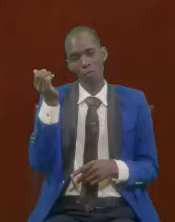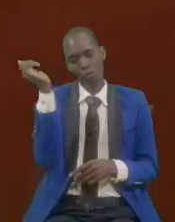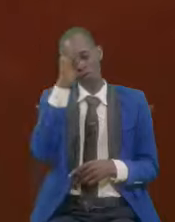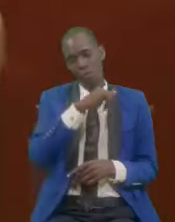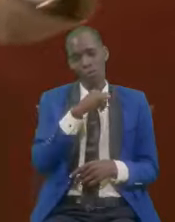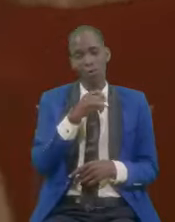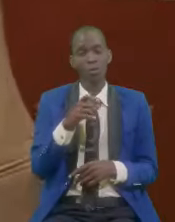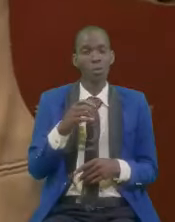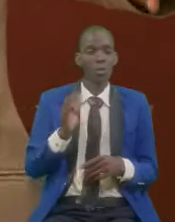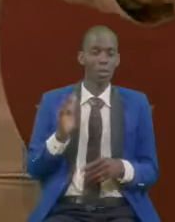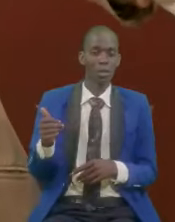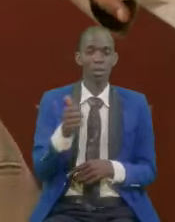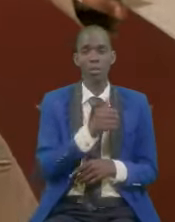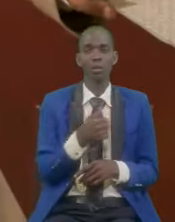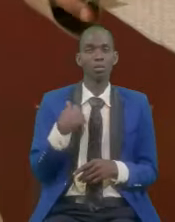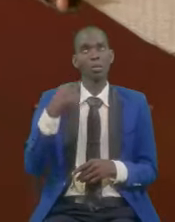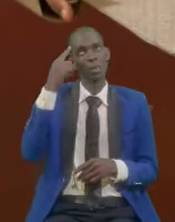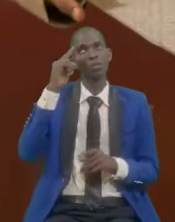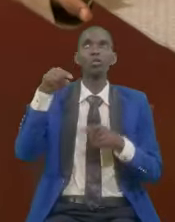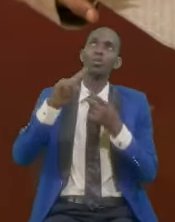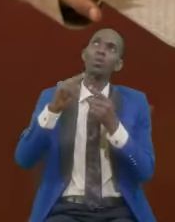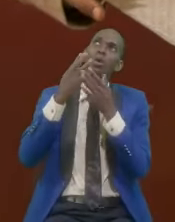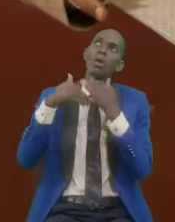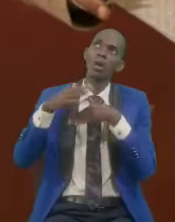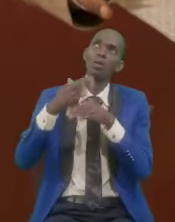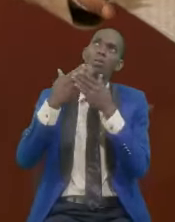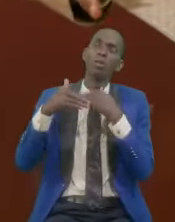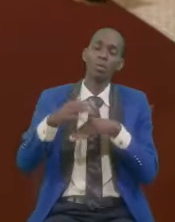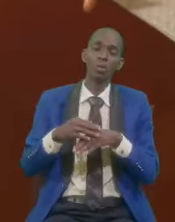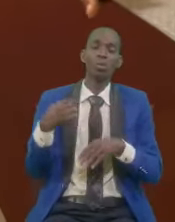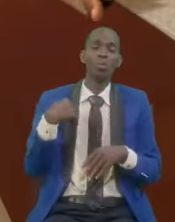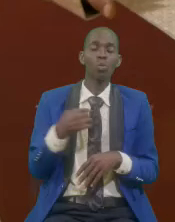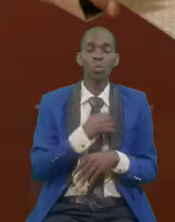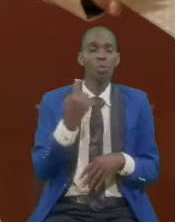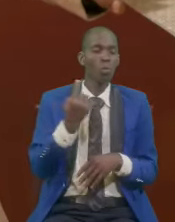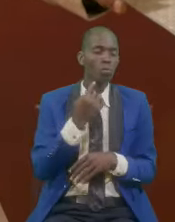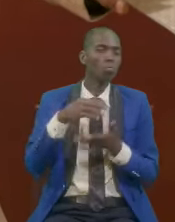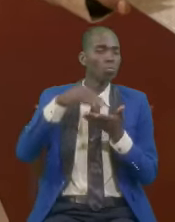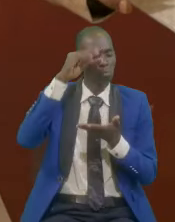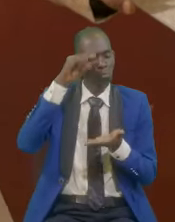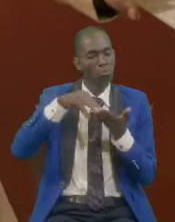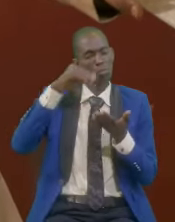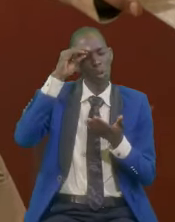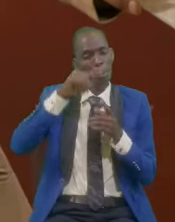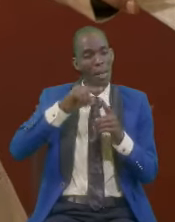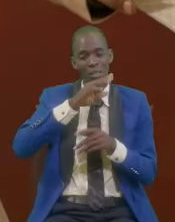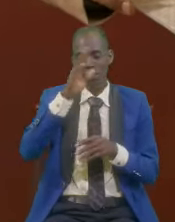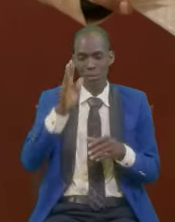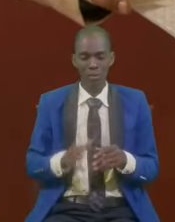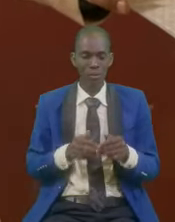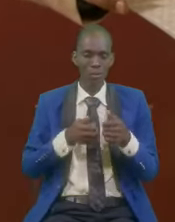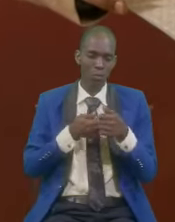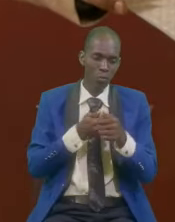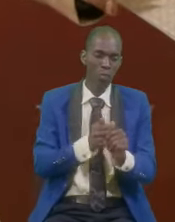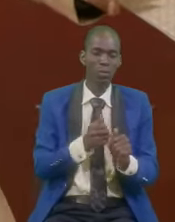going to heaven, when all we have is hearing the word, and not doing